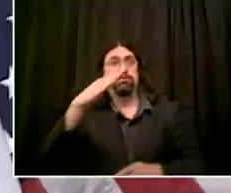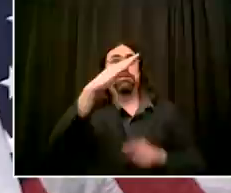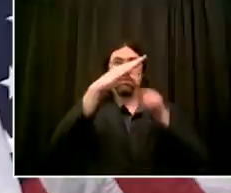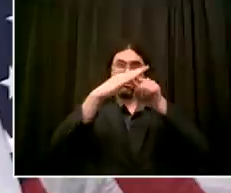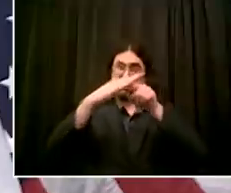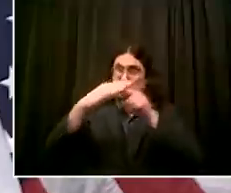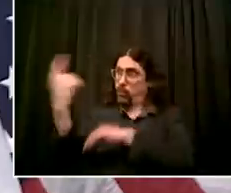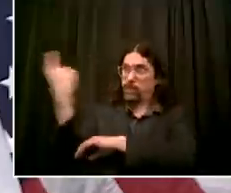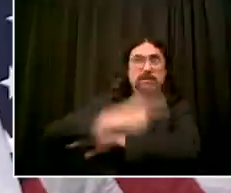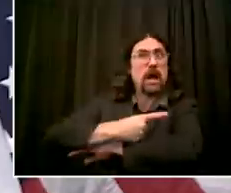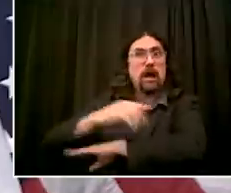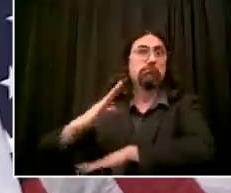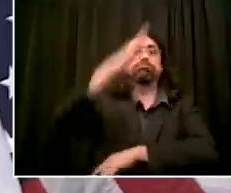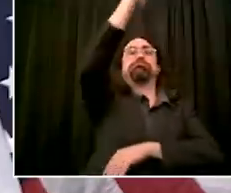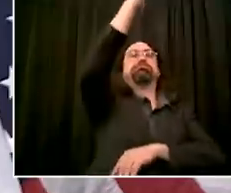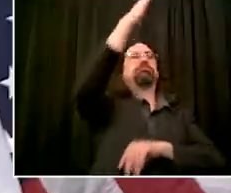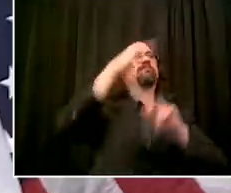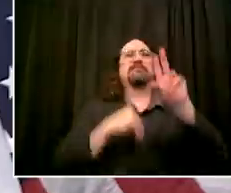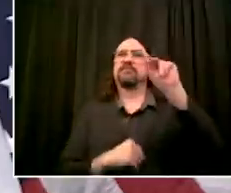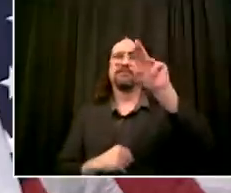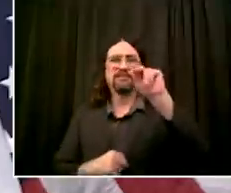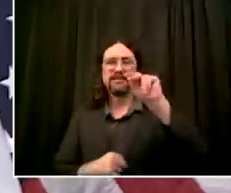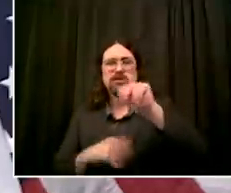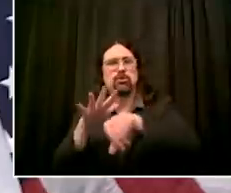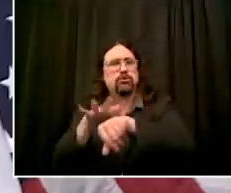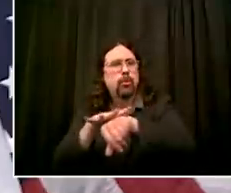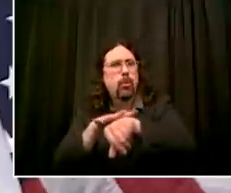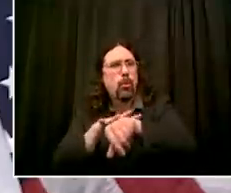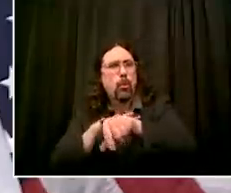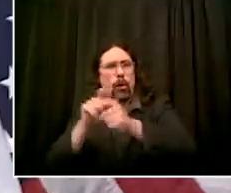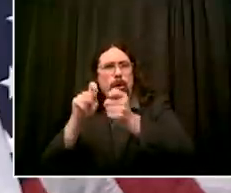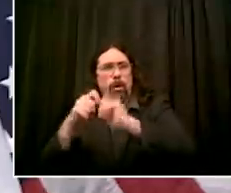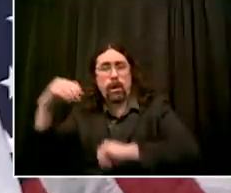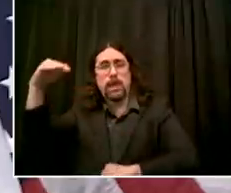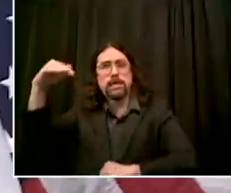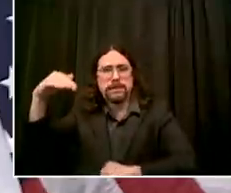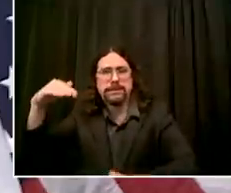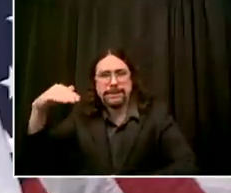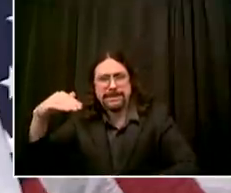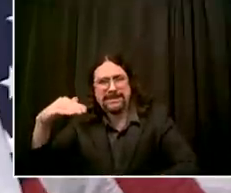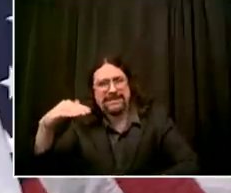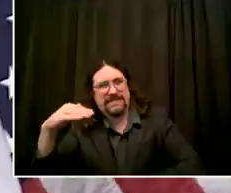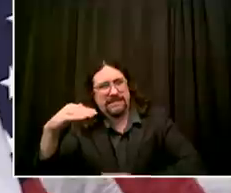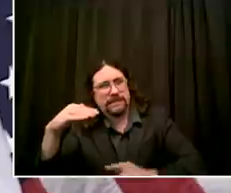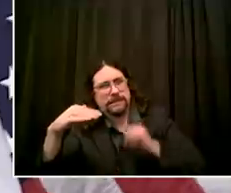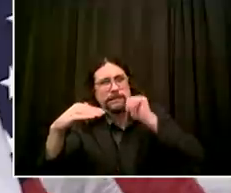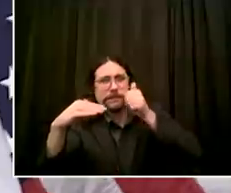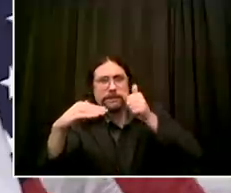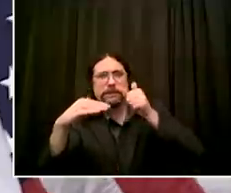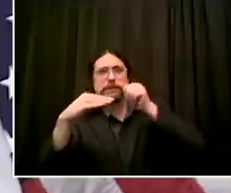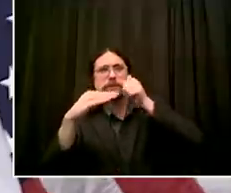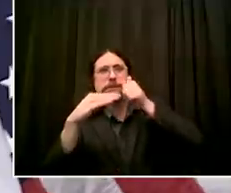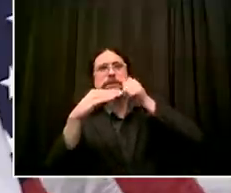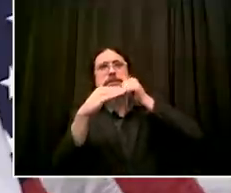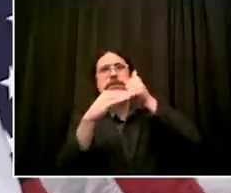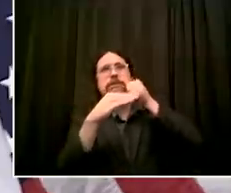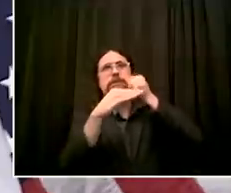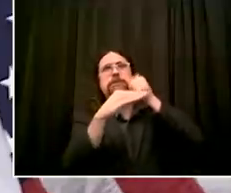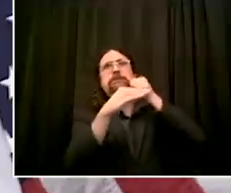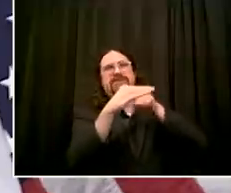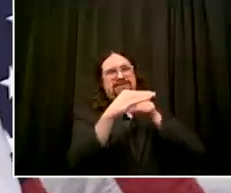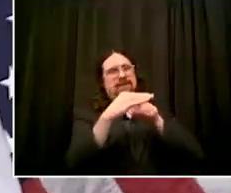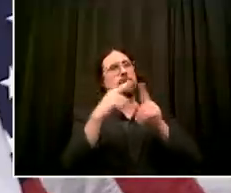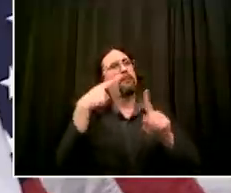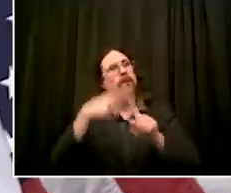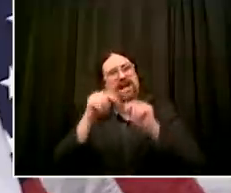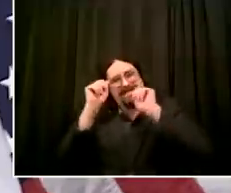then we're going to take additional steps. If we see too much, of course, God forbid, we could always stop moving to the